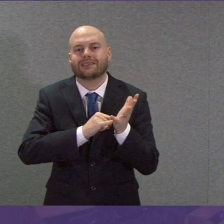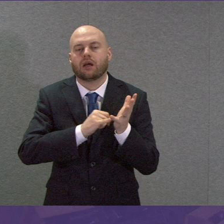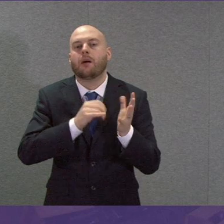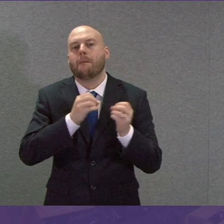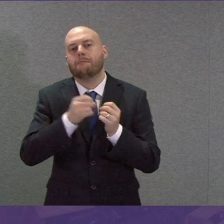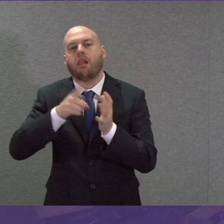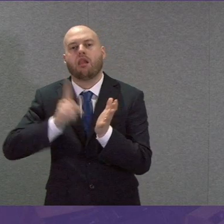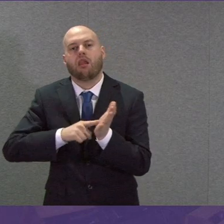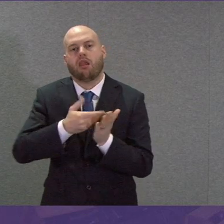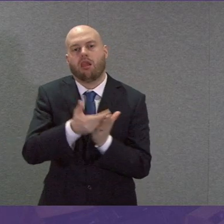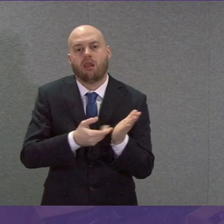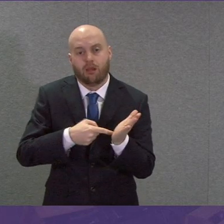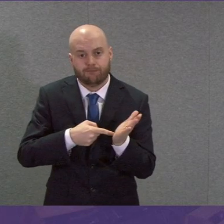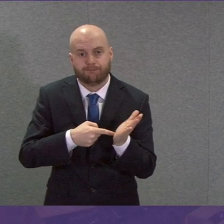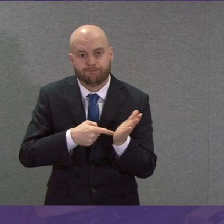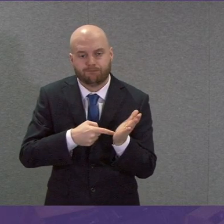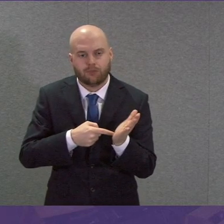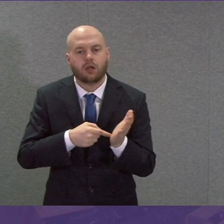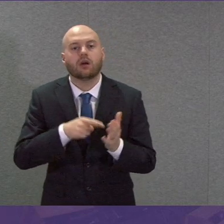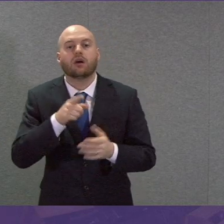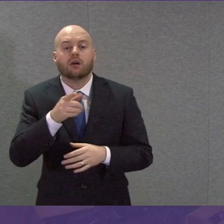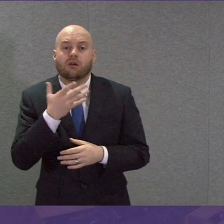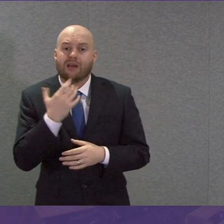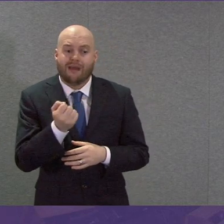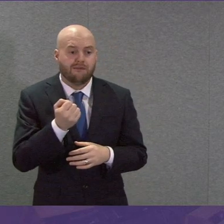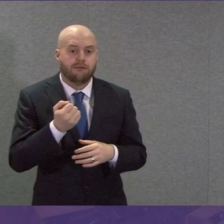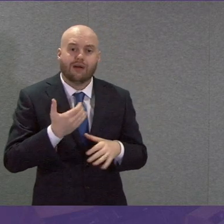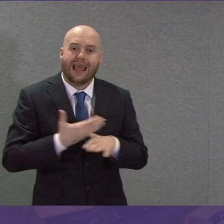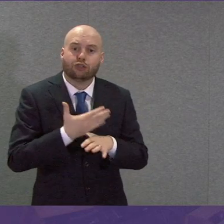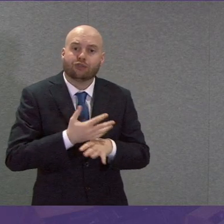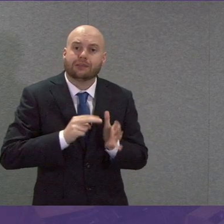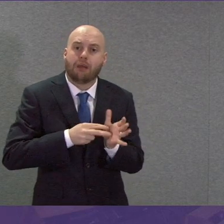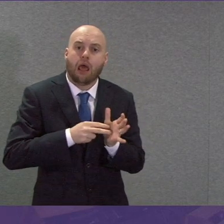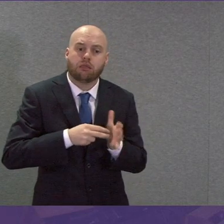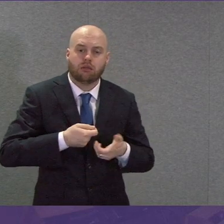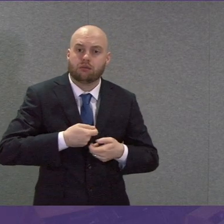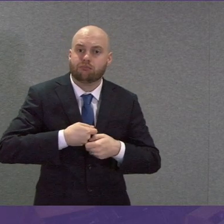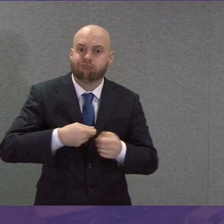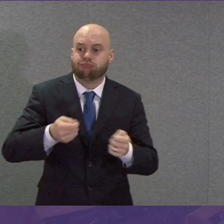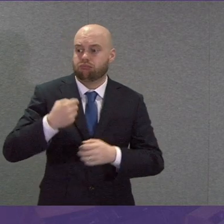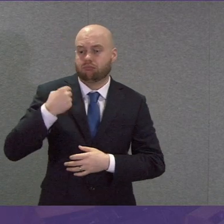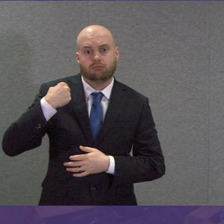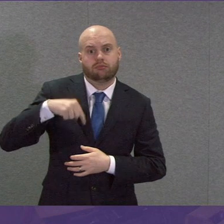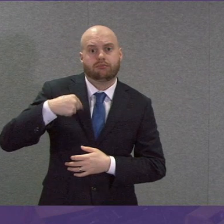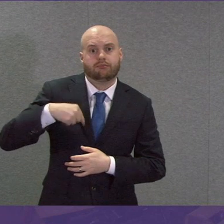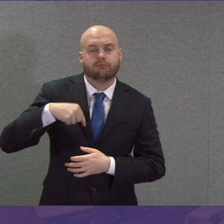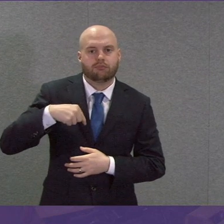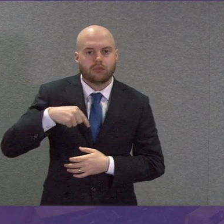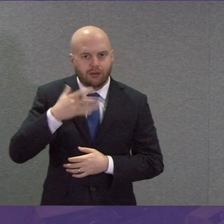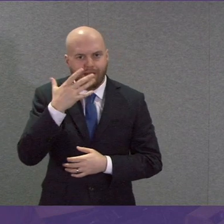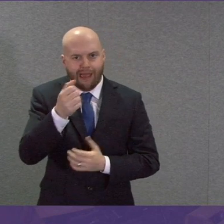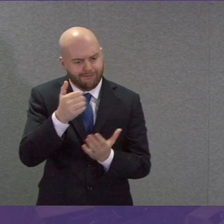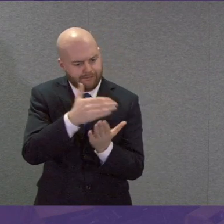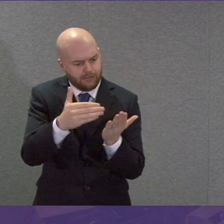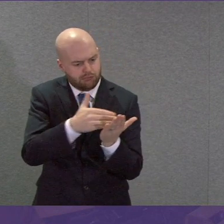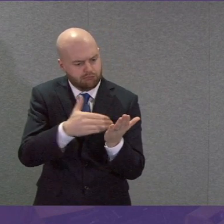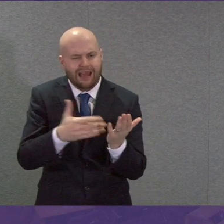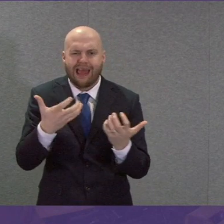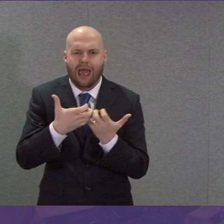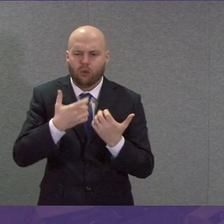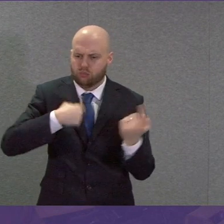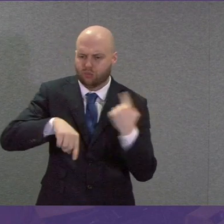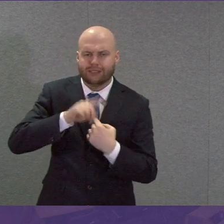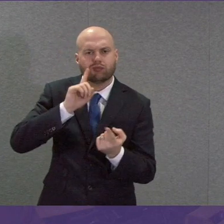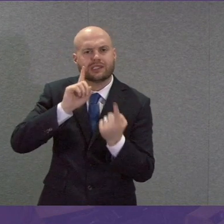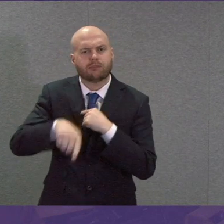Four Nations Coronavirus Action Plan, published earlier this month, set out measures to respond to the COVID-19 outbreak and information